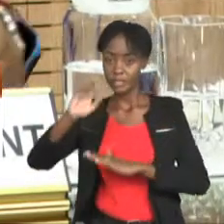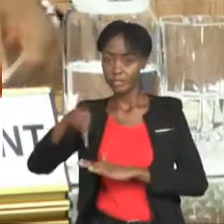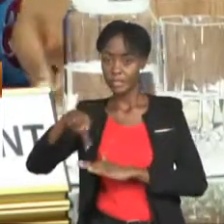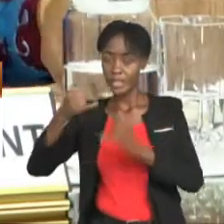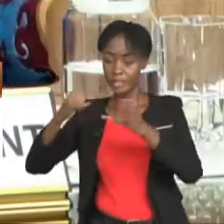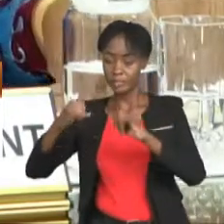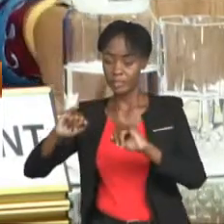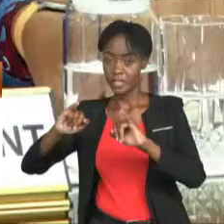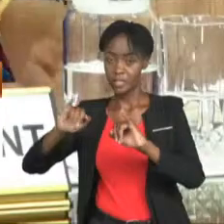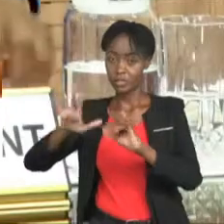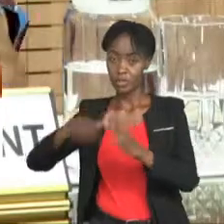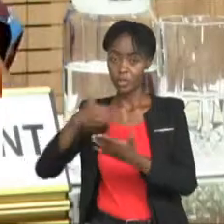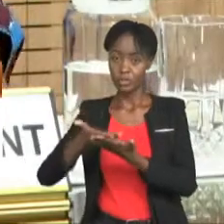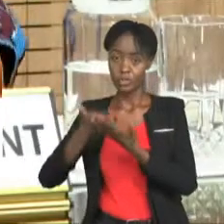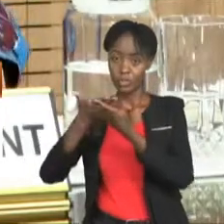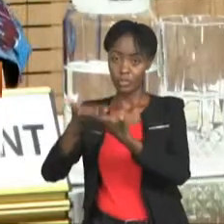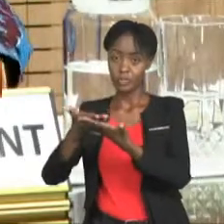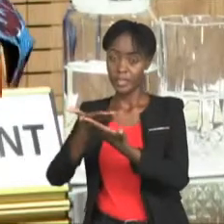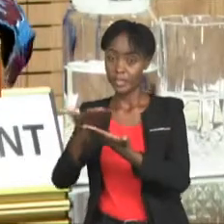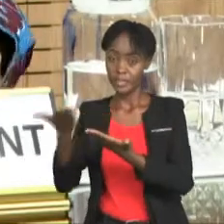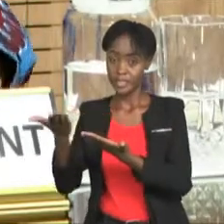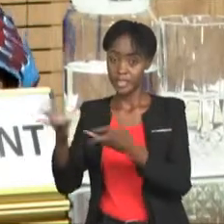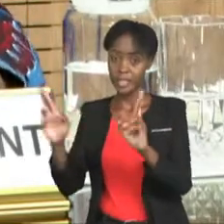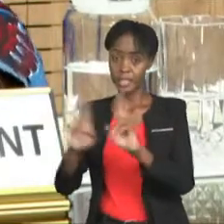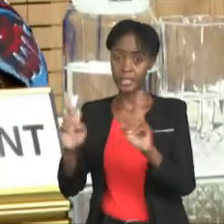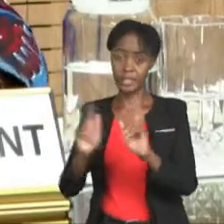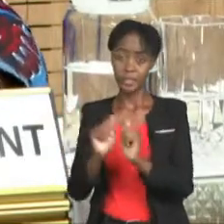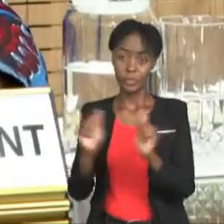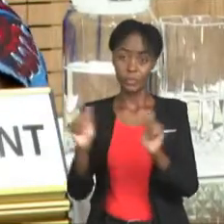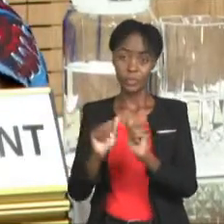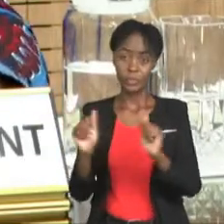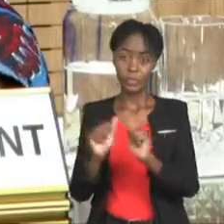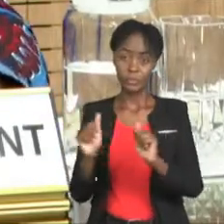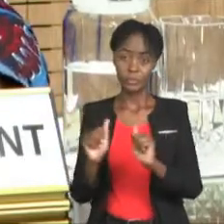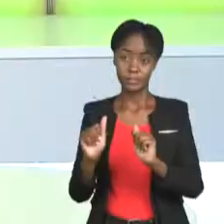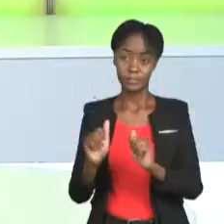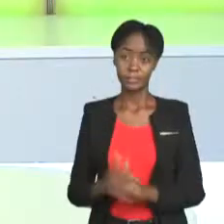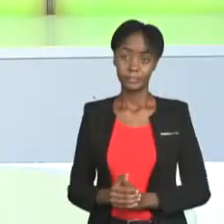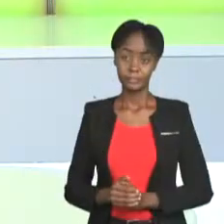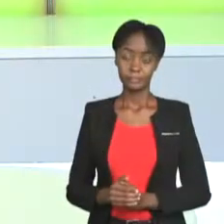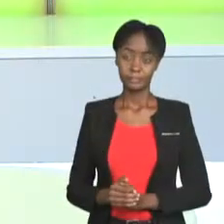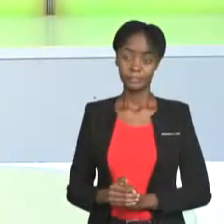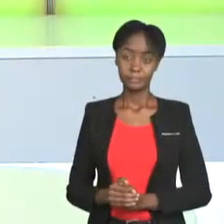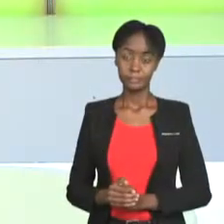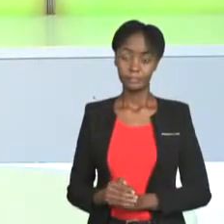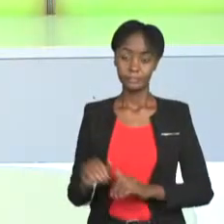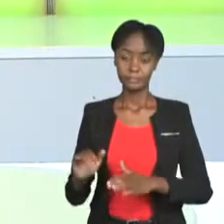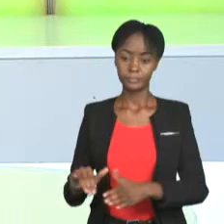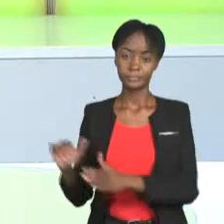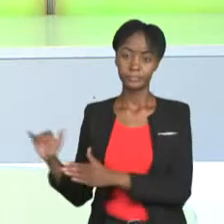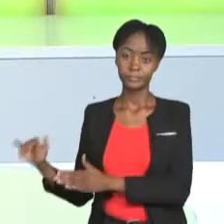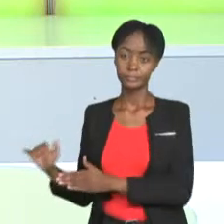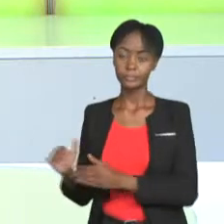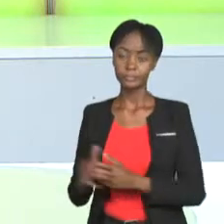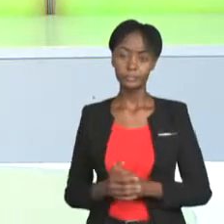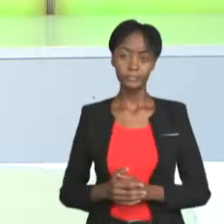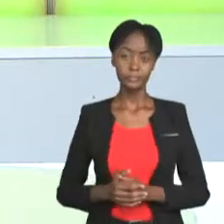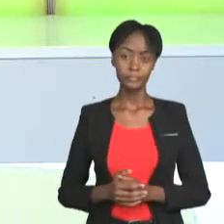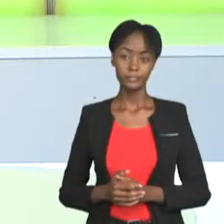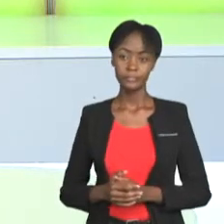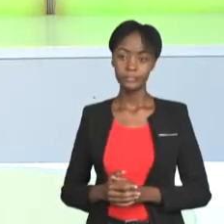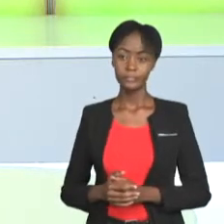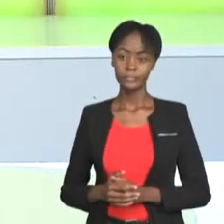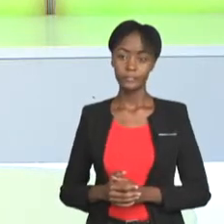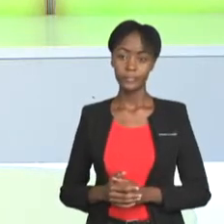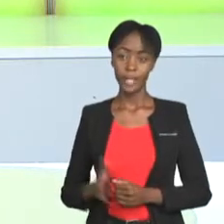implementation document, which is already at a very advanced stage. Na mtazamaji, tuvuke kwenye rubaa